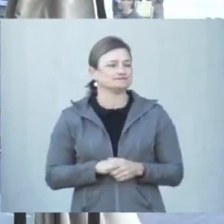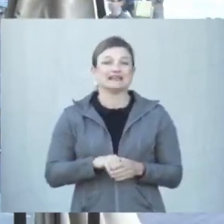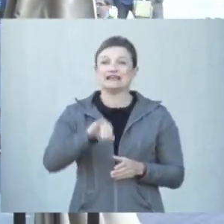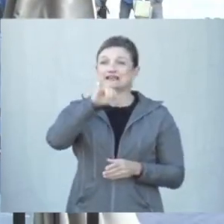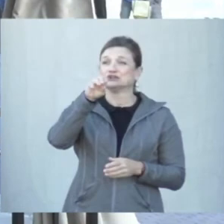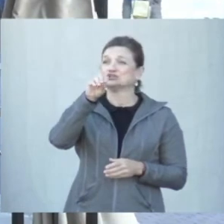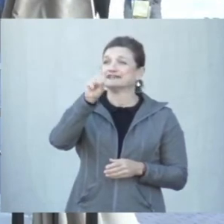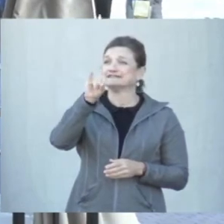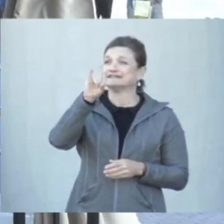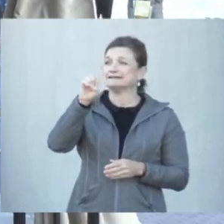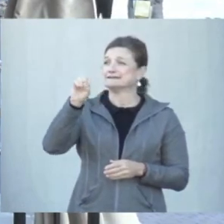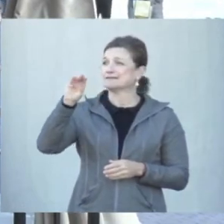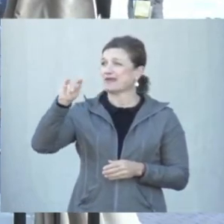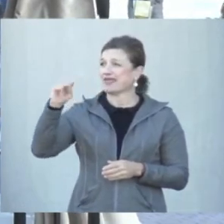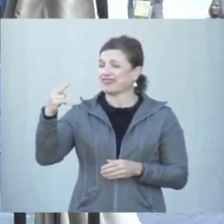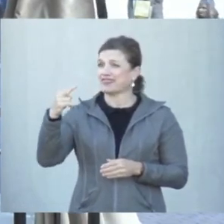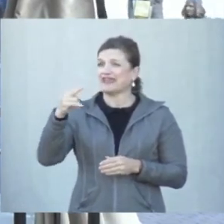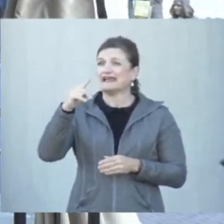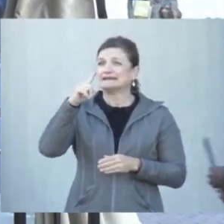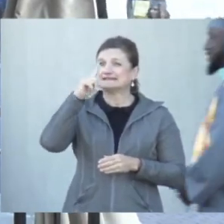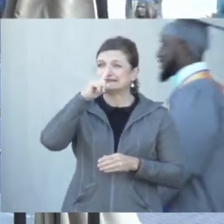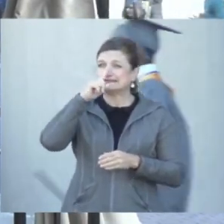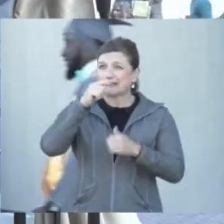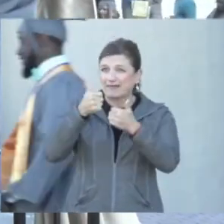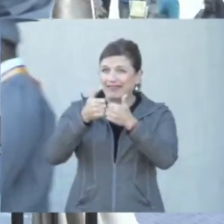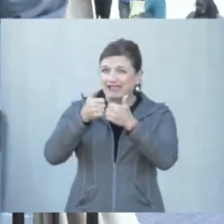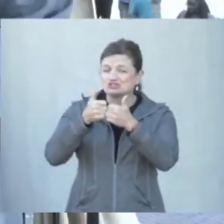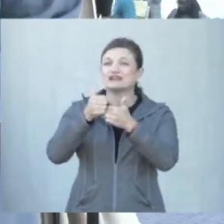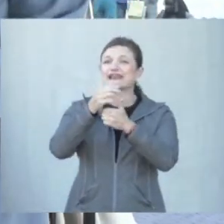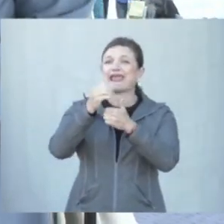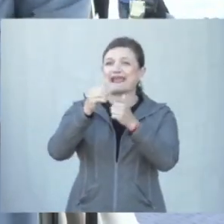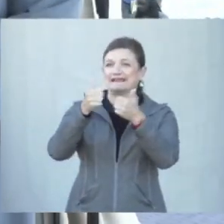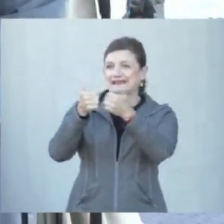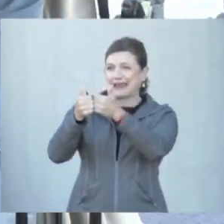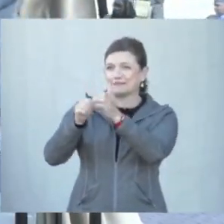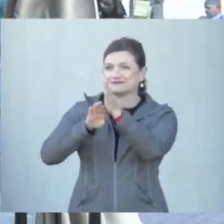Jesse Smith, Simulation and Game Development.